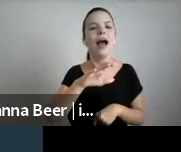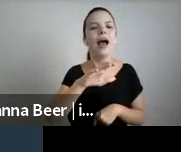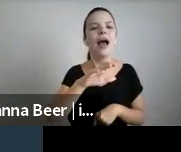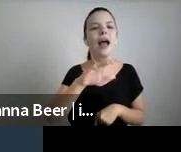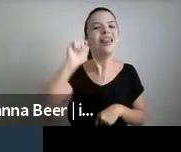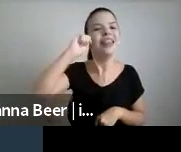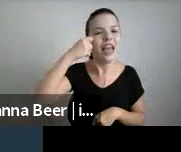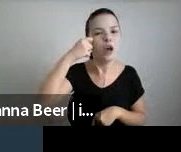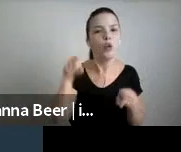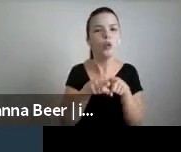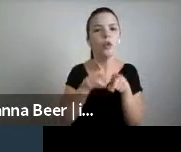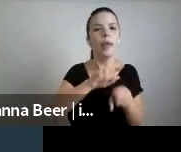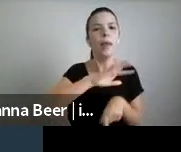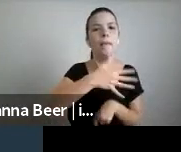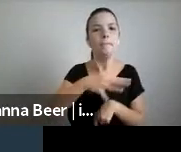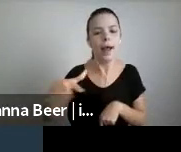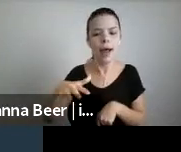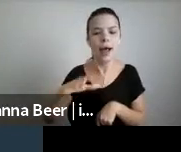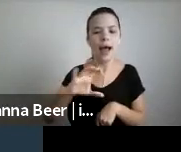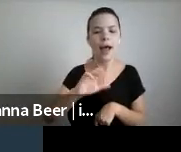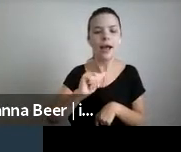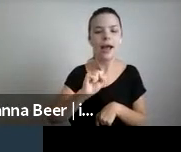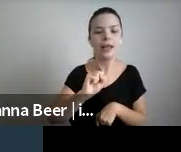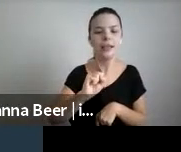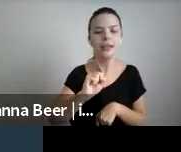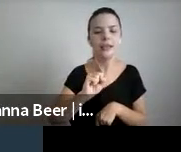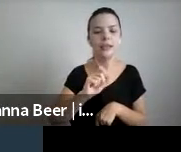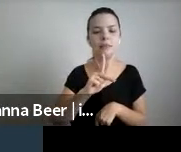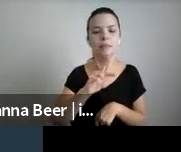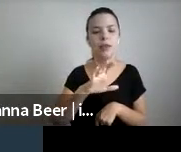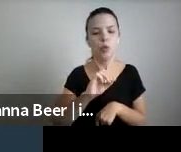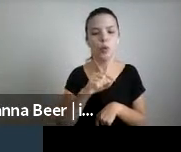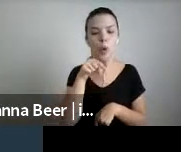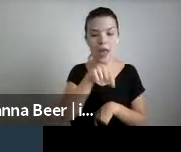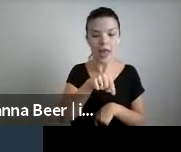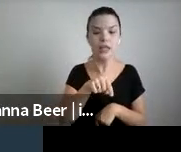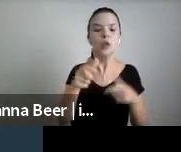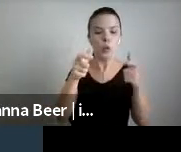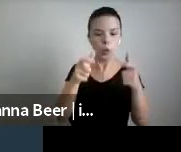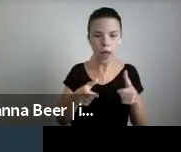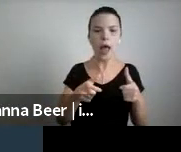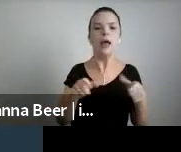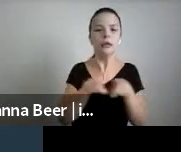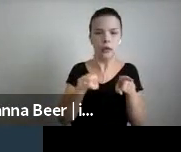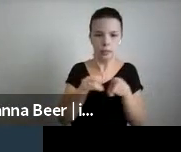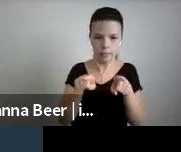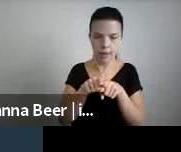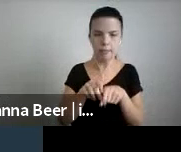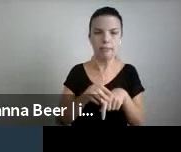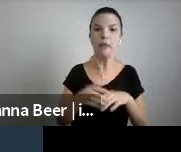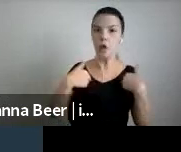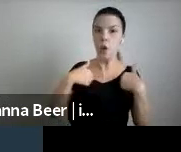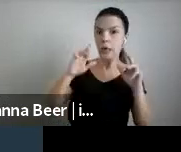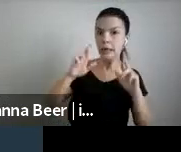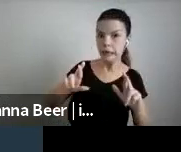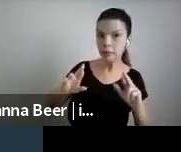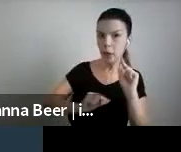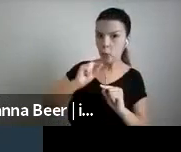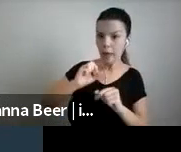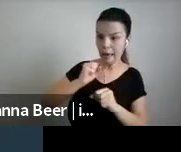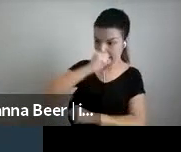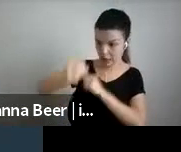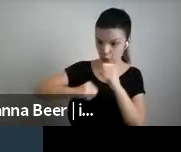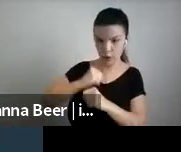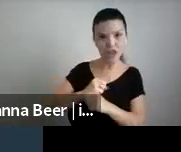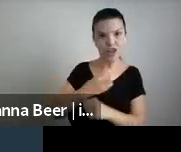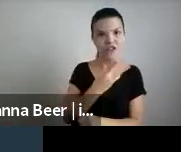be online in another few weeks. We're hoping next year to do